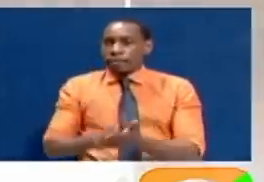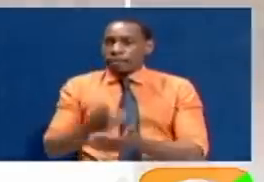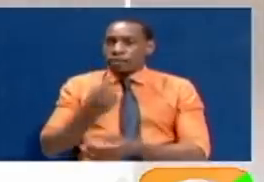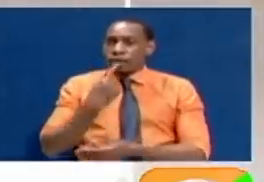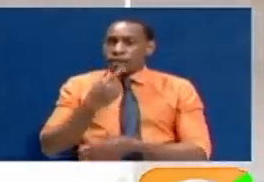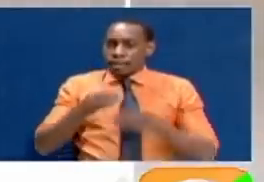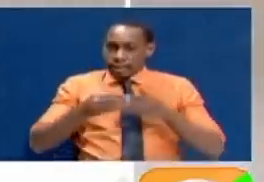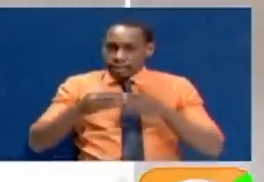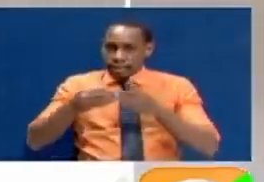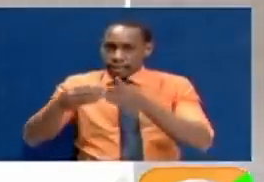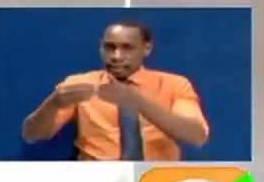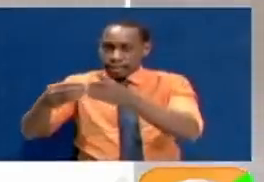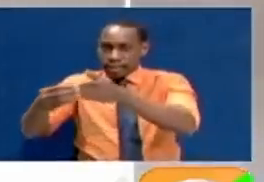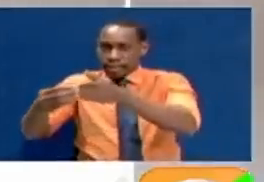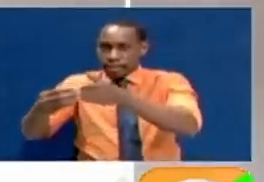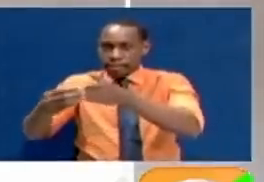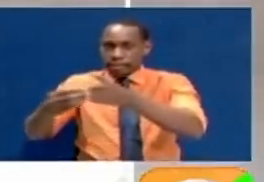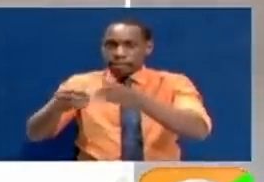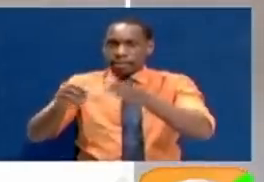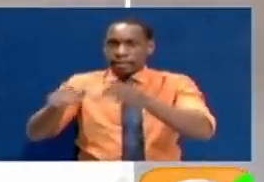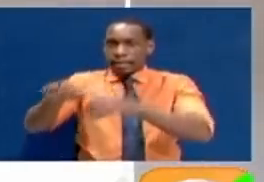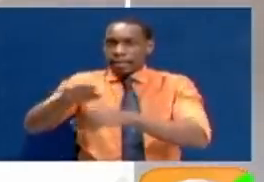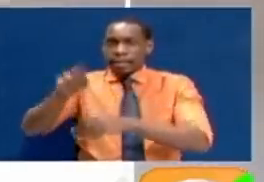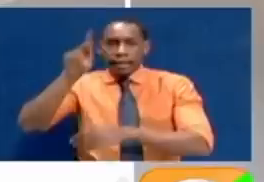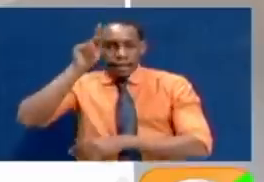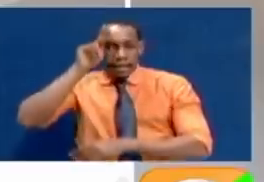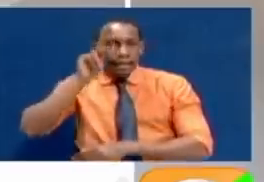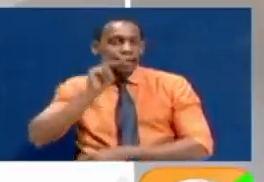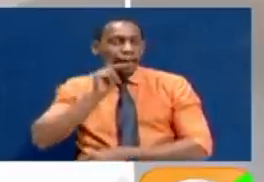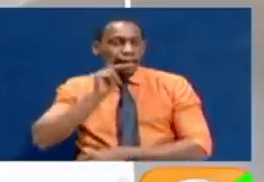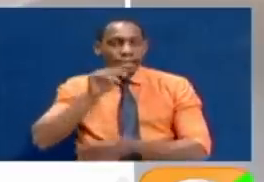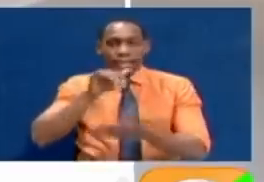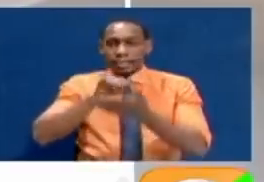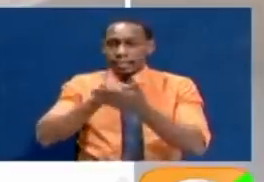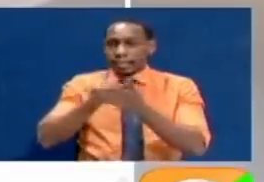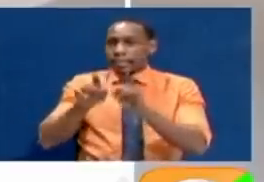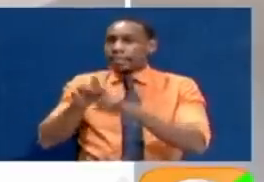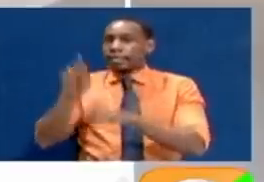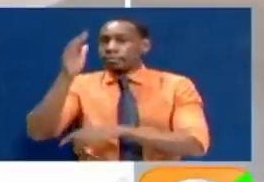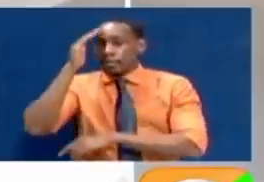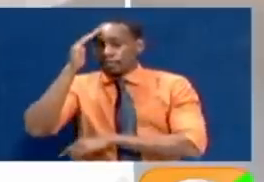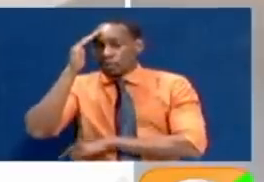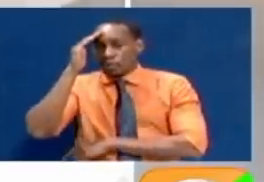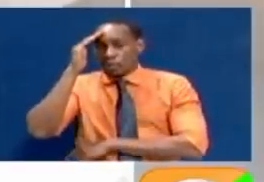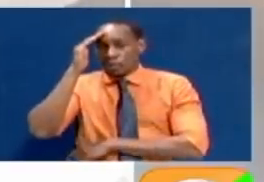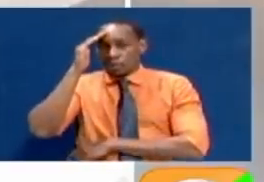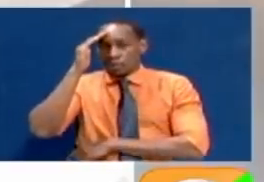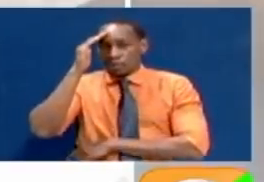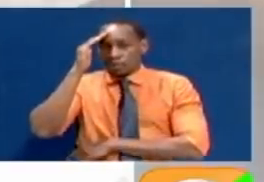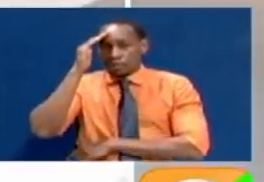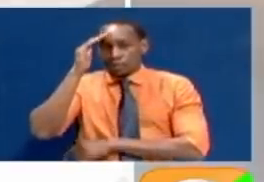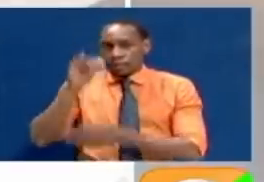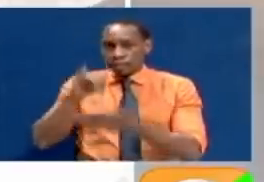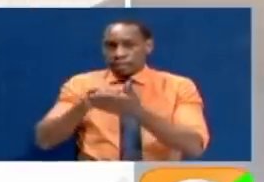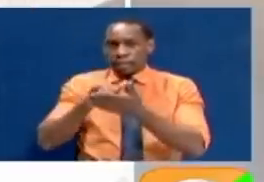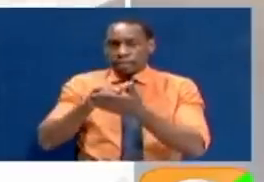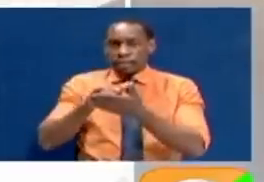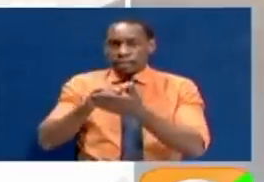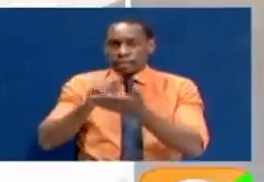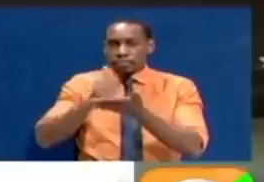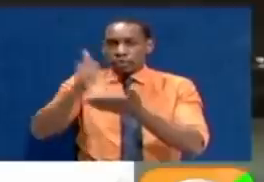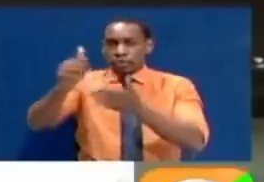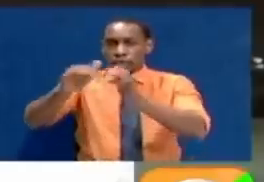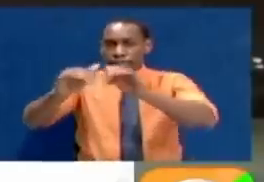to this center here in Karen, which we understand is a free quarantine